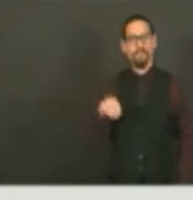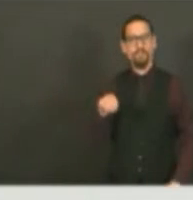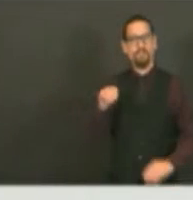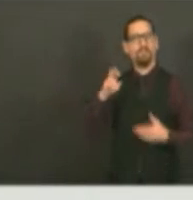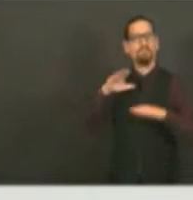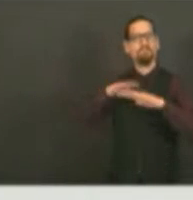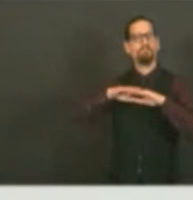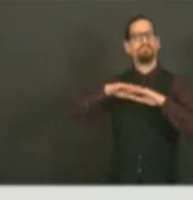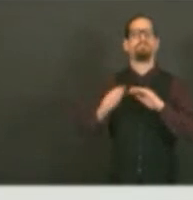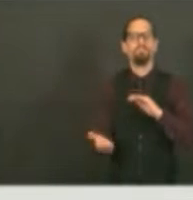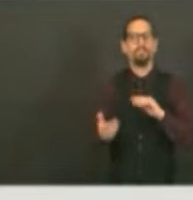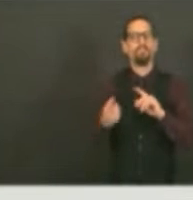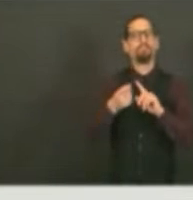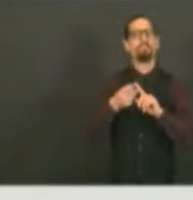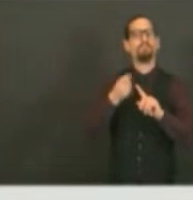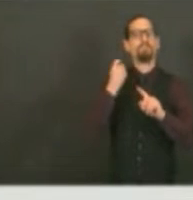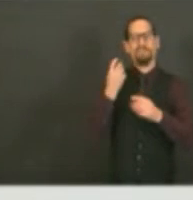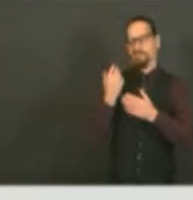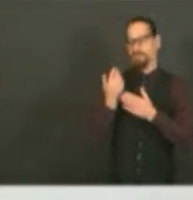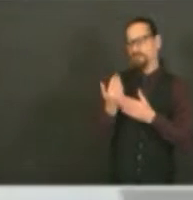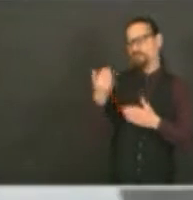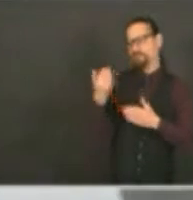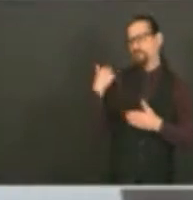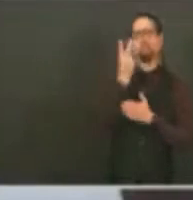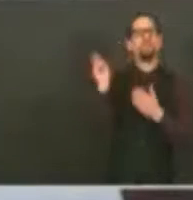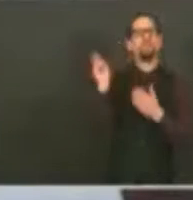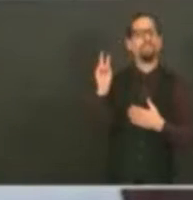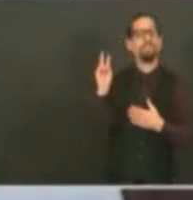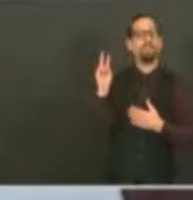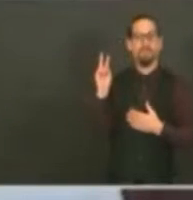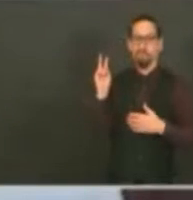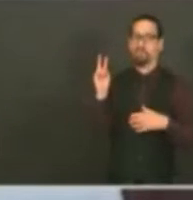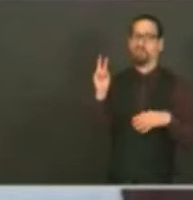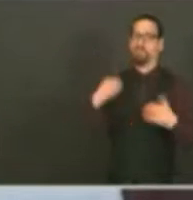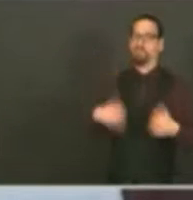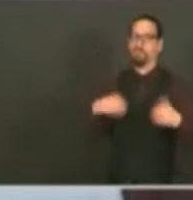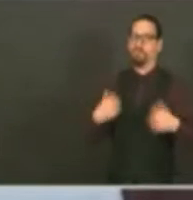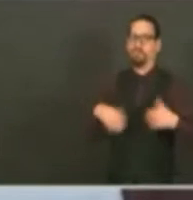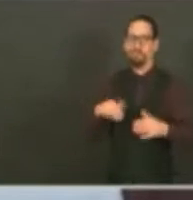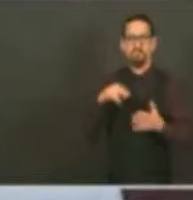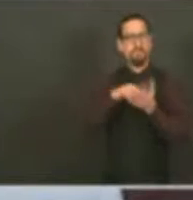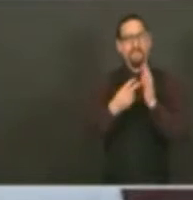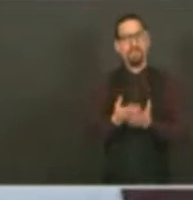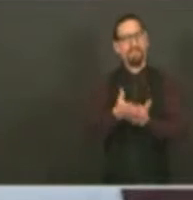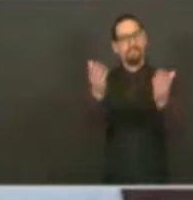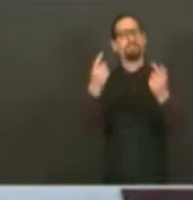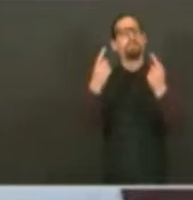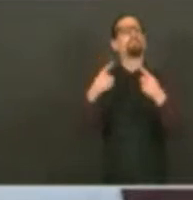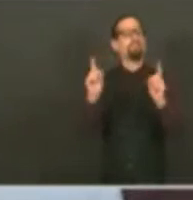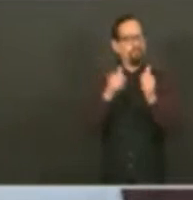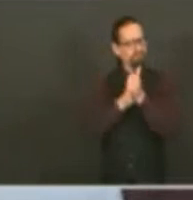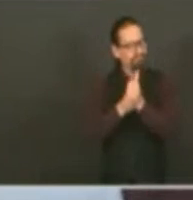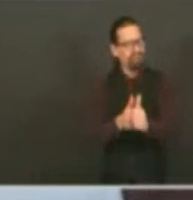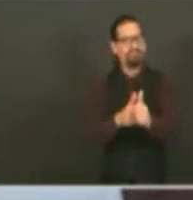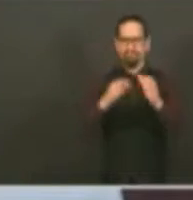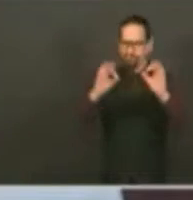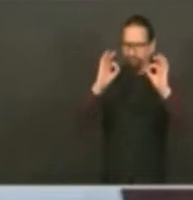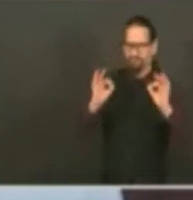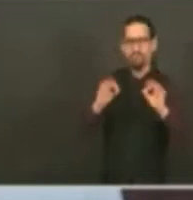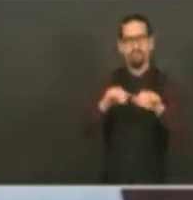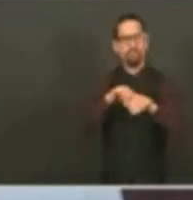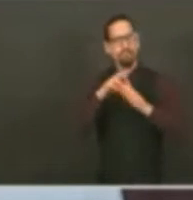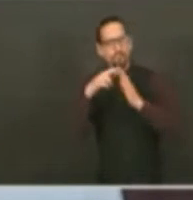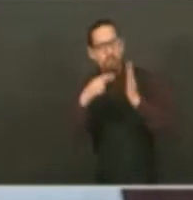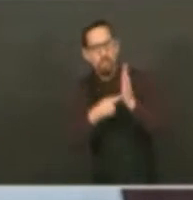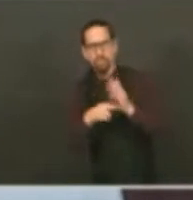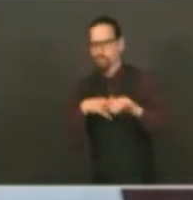means is people are following the rules, and you should too. You should stay home. You should reduce your mobility. And